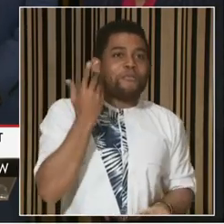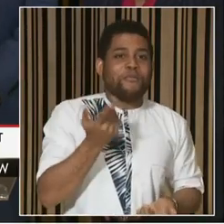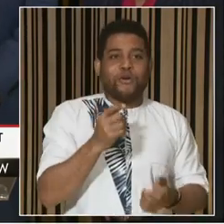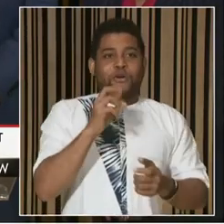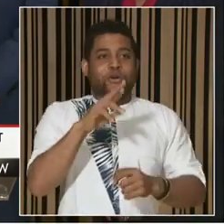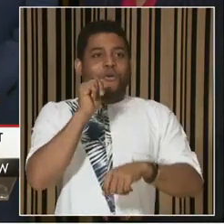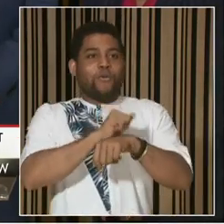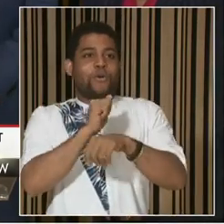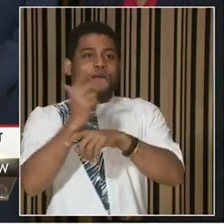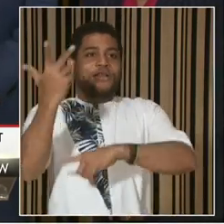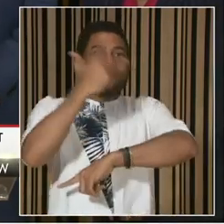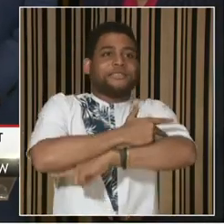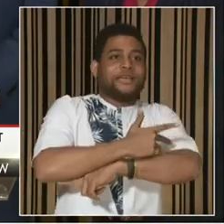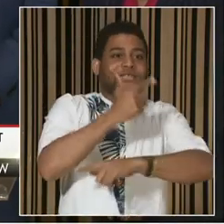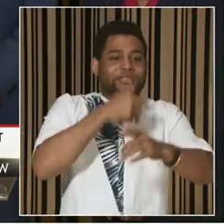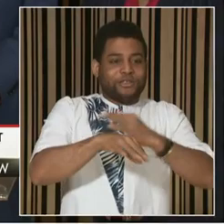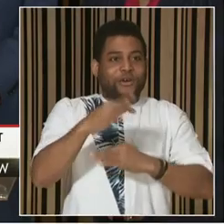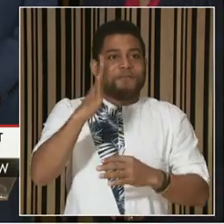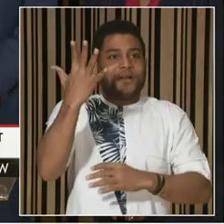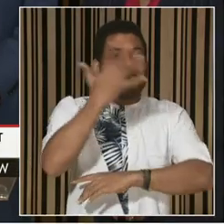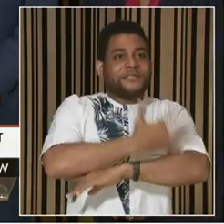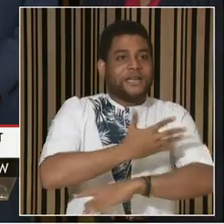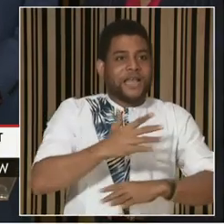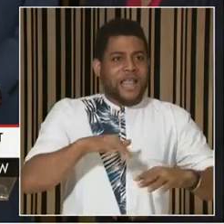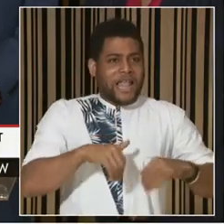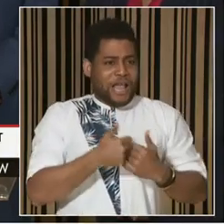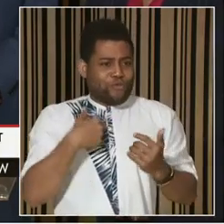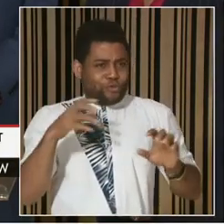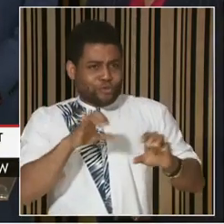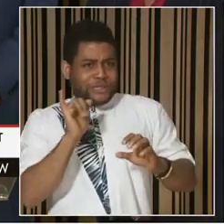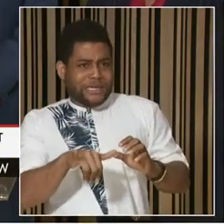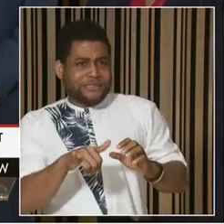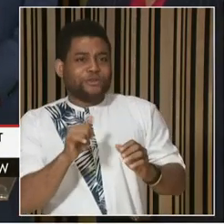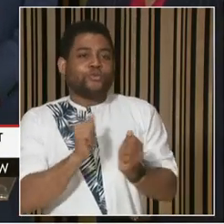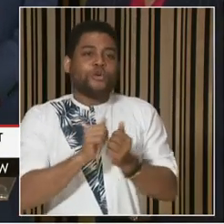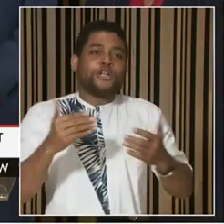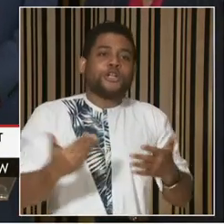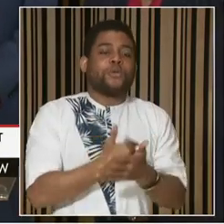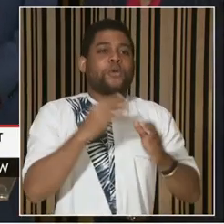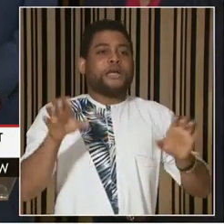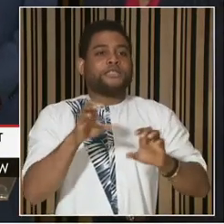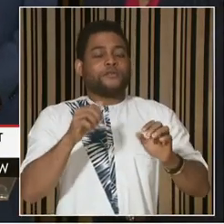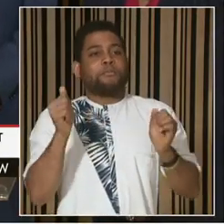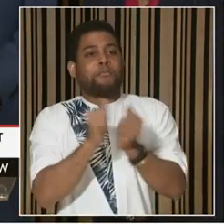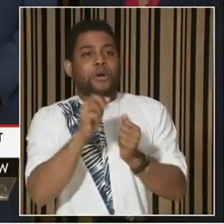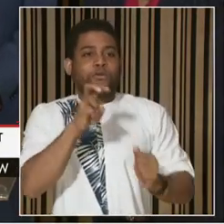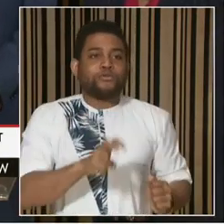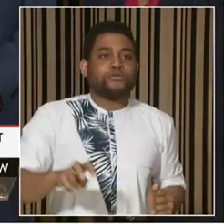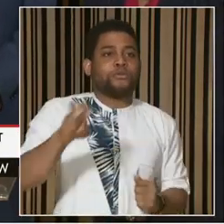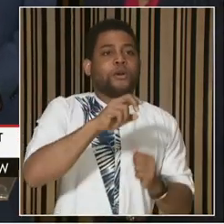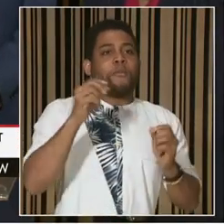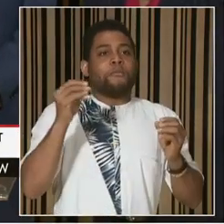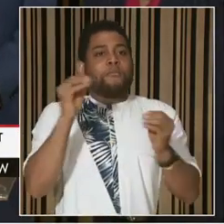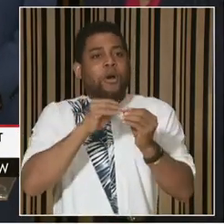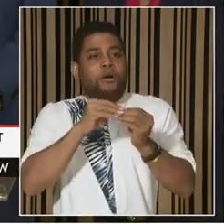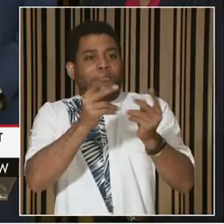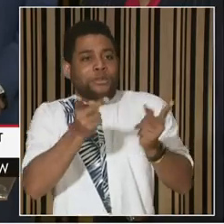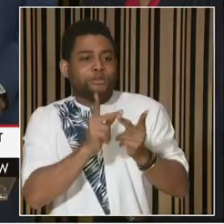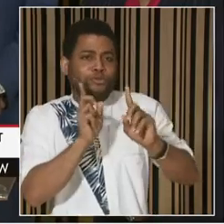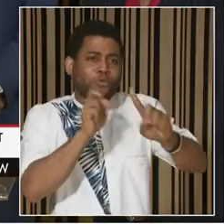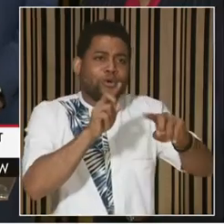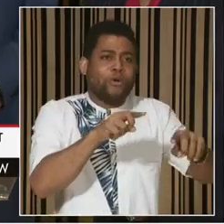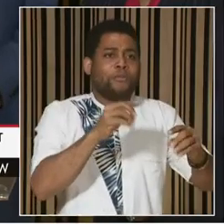way to do that is with new activity, more tourists, more places to go, more things for people to